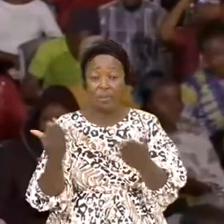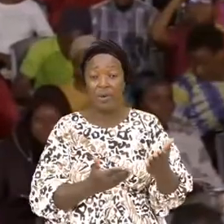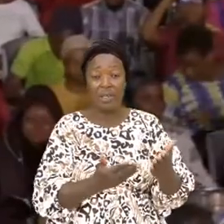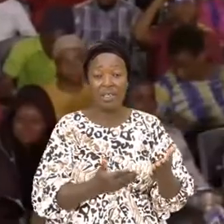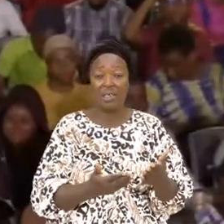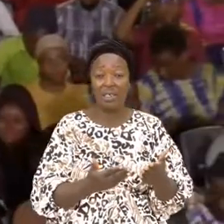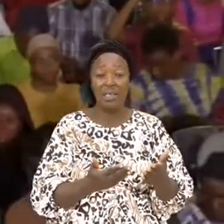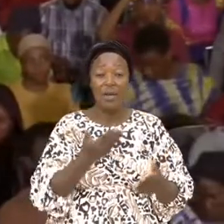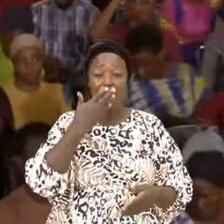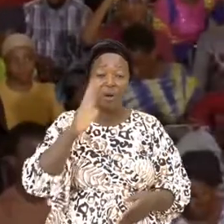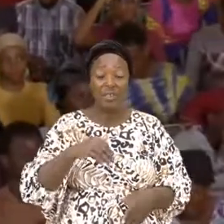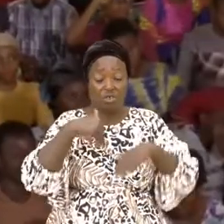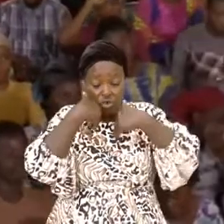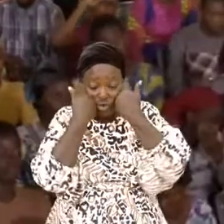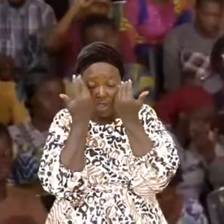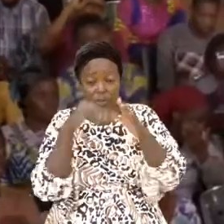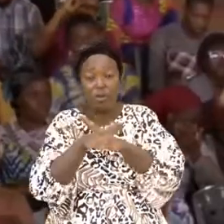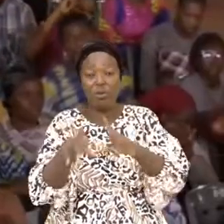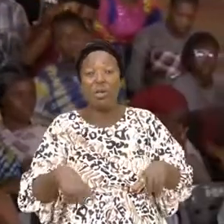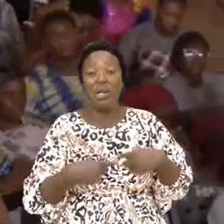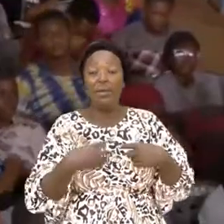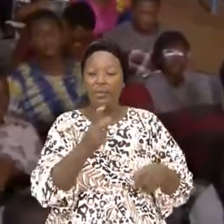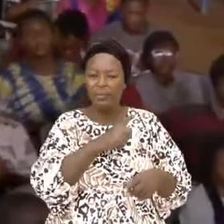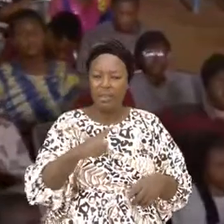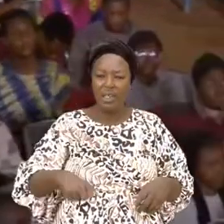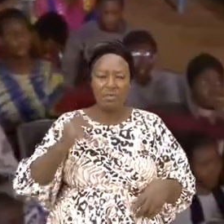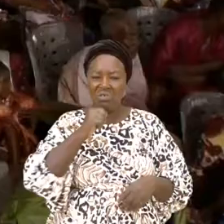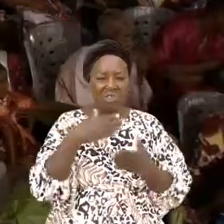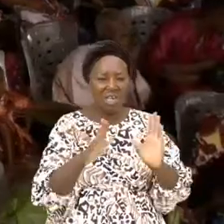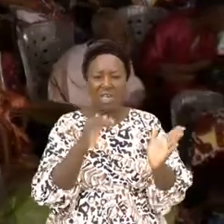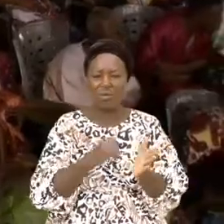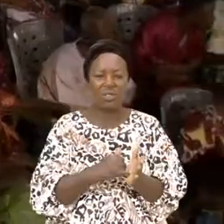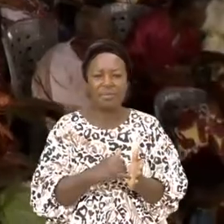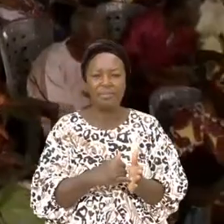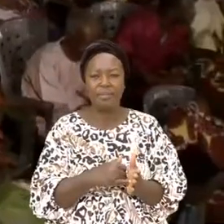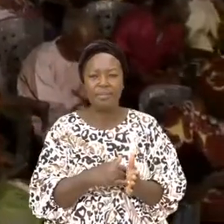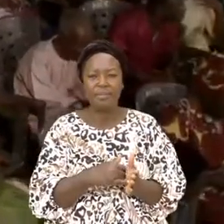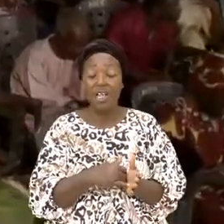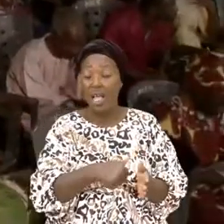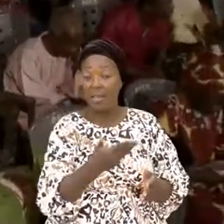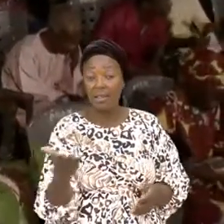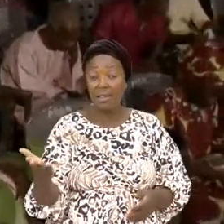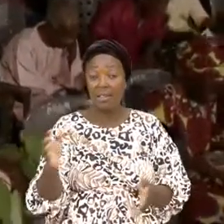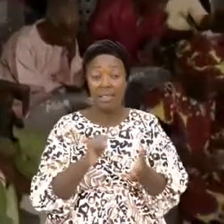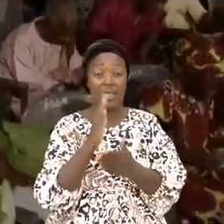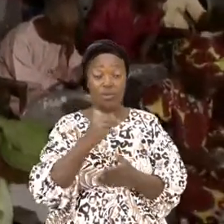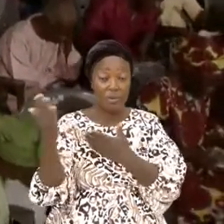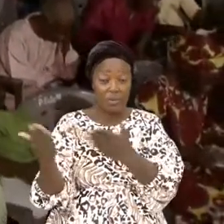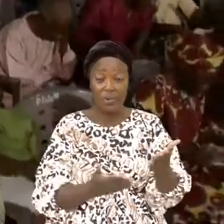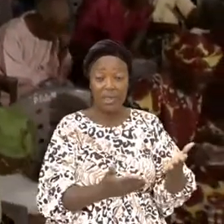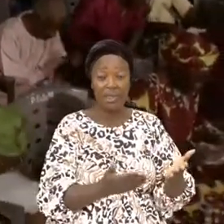disgrace to your life, the Lord will not allow it. Amen. Anything that will bring